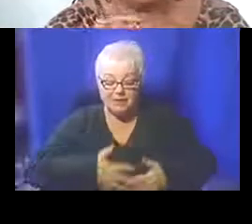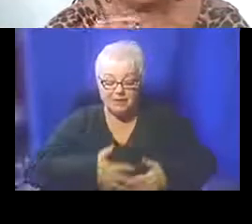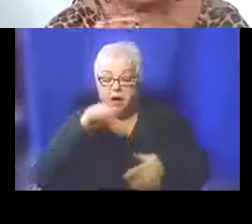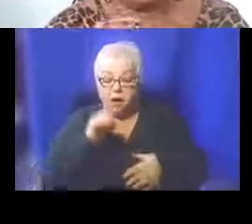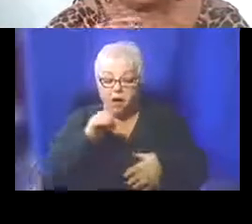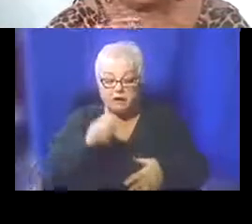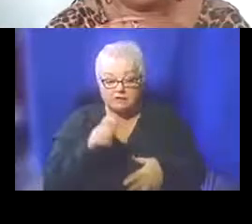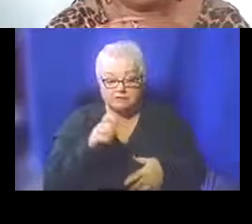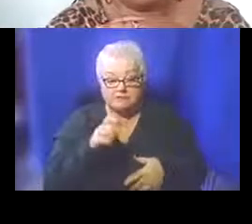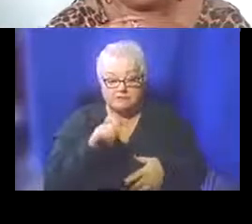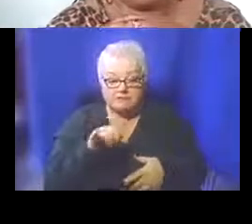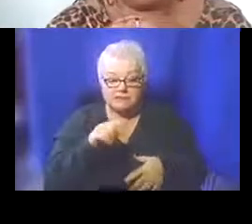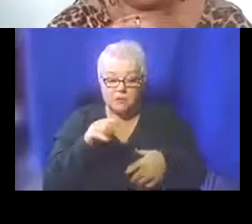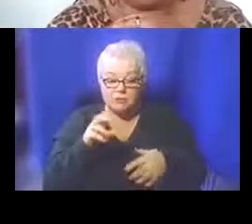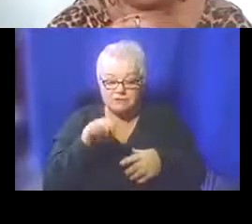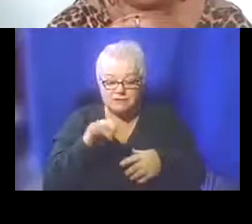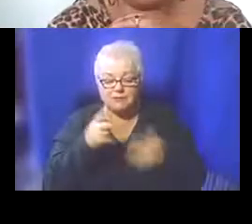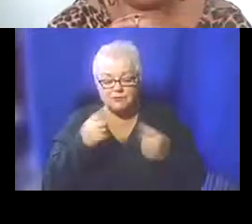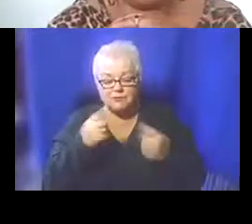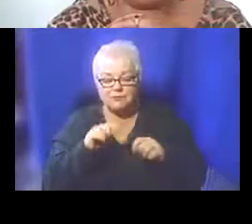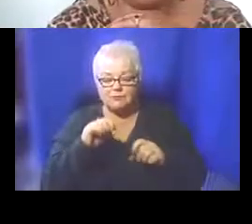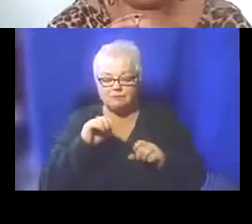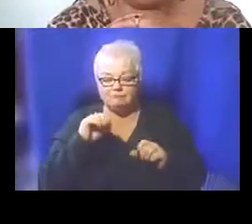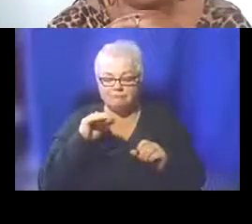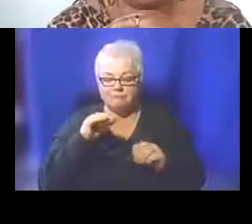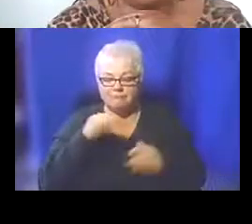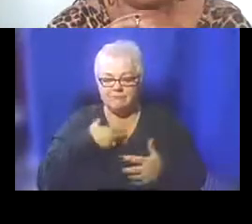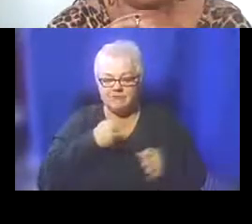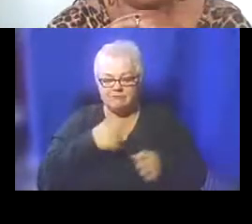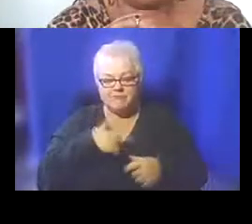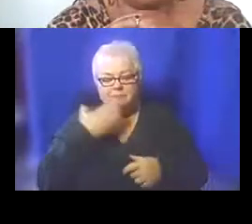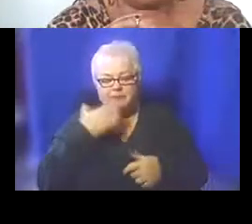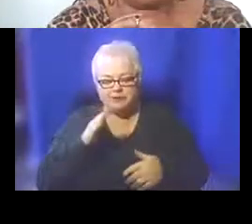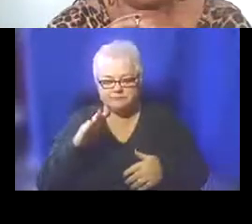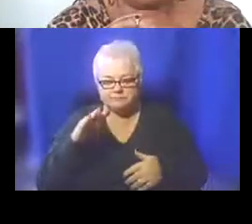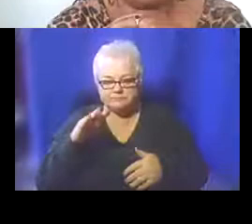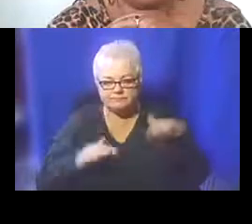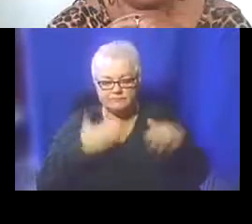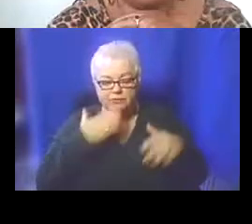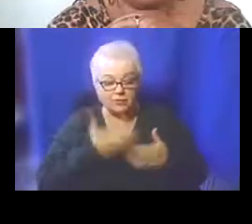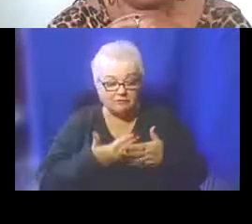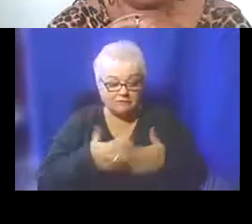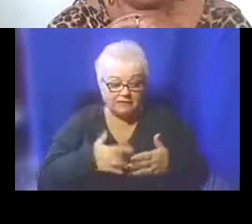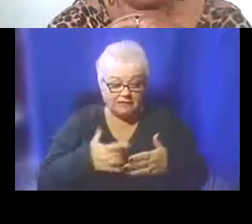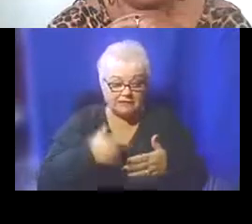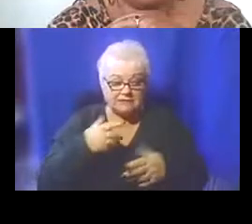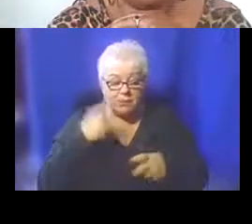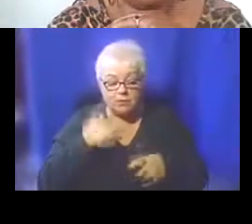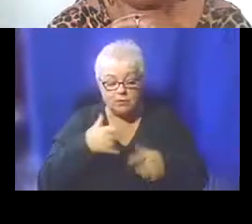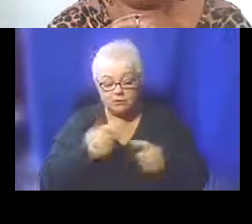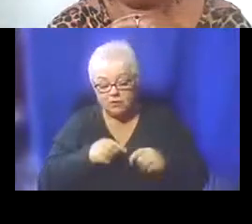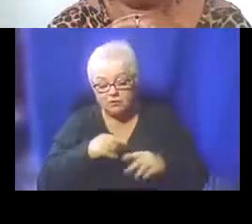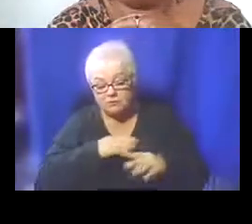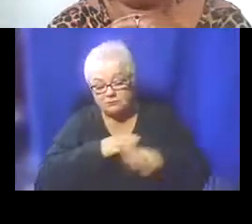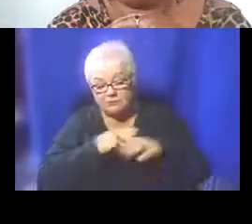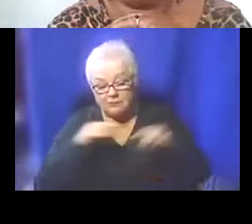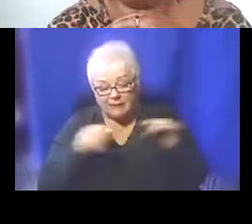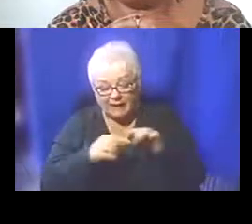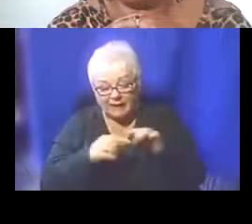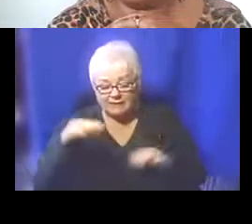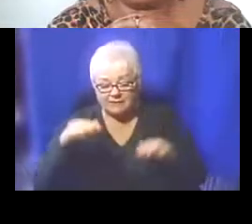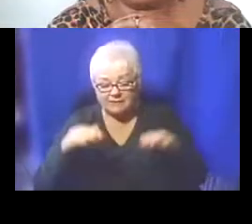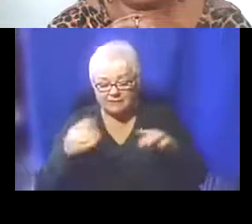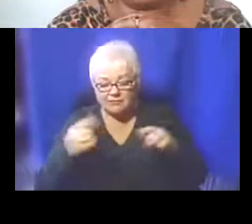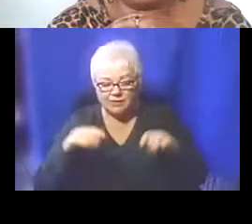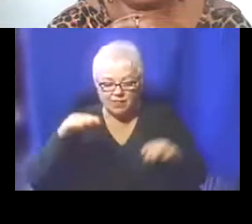in conjunction with that to try to balance it out. Hormone that promotes good feelings, hormone that tries to blunt pain. Again, it's just trying to mitigate